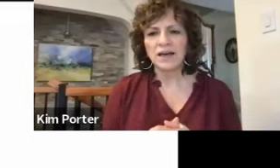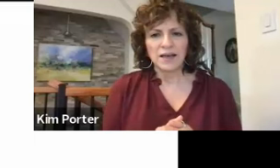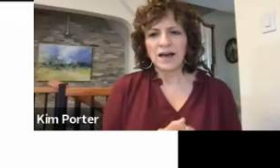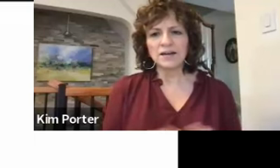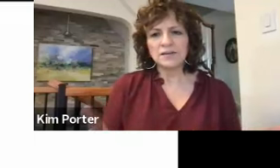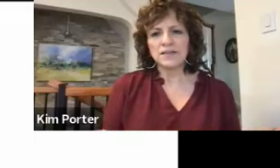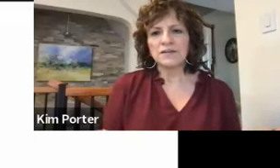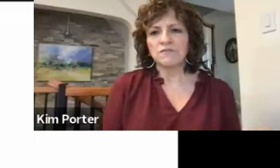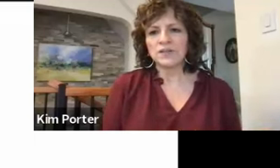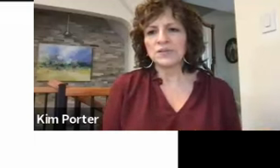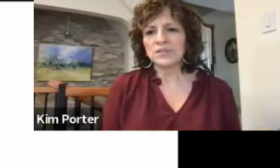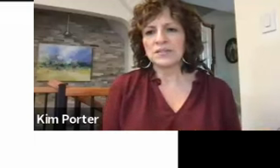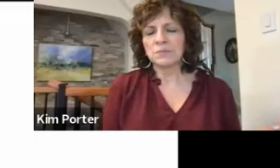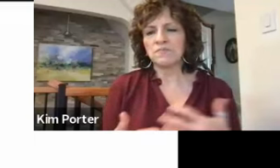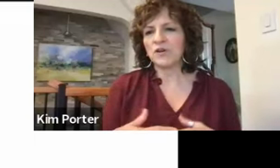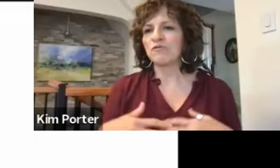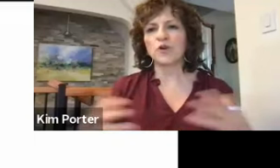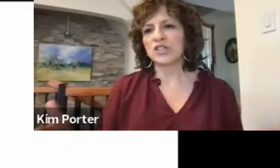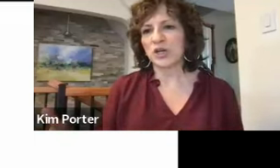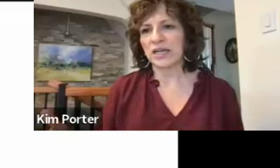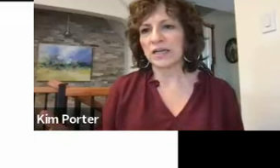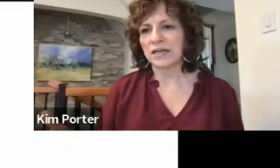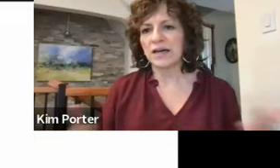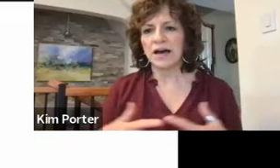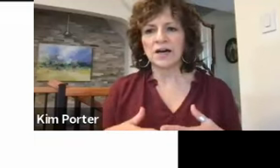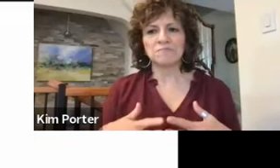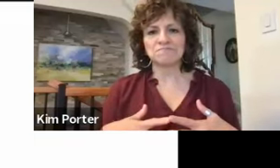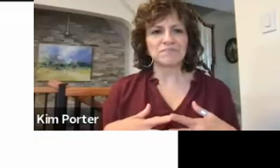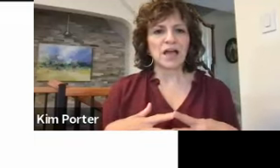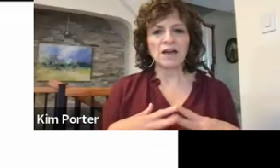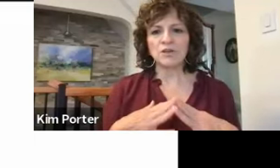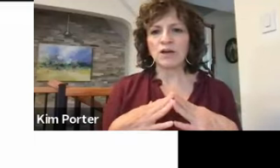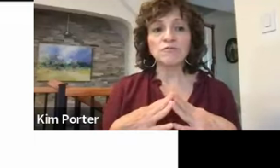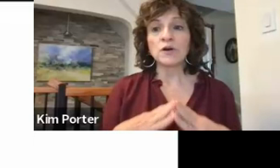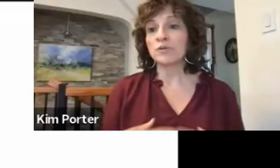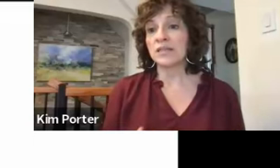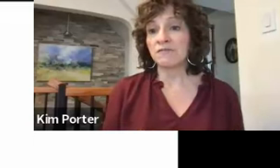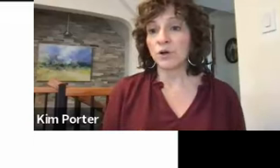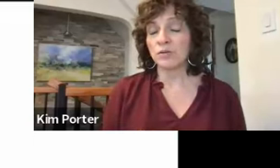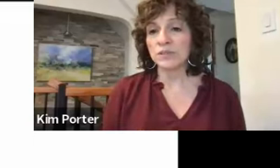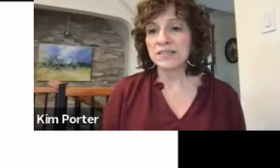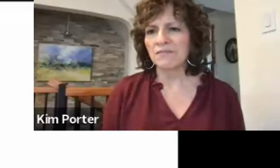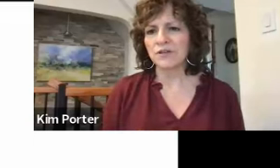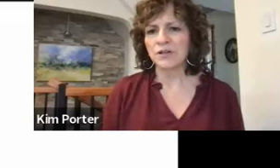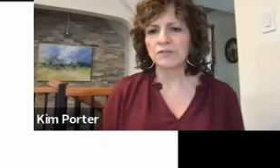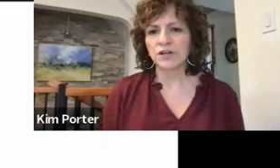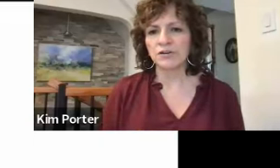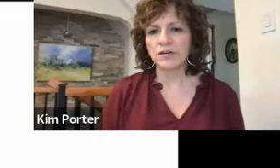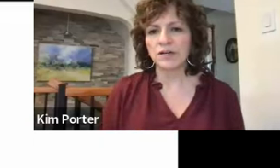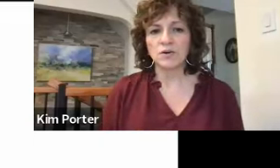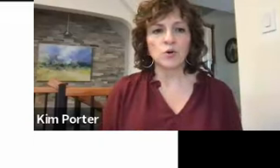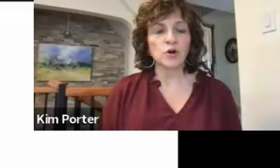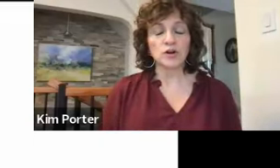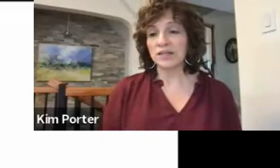me, how do you think it feels to feel frustrated? Have you ever felt resentful? What does that feel like for